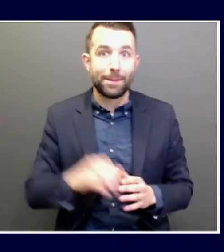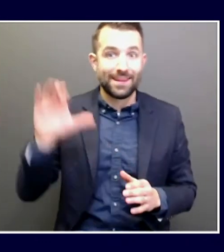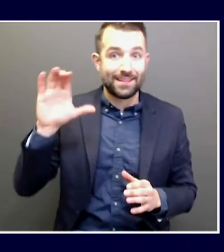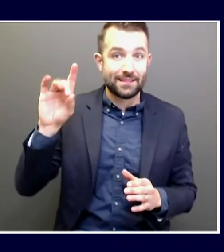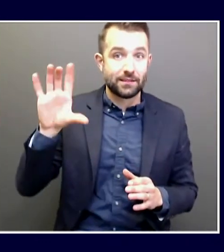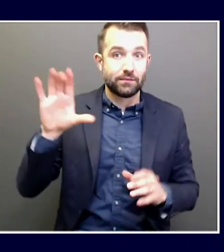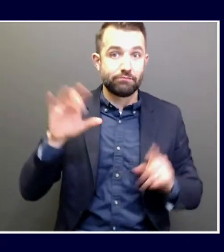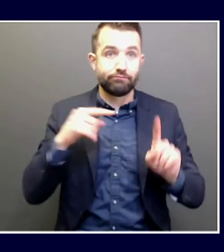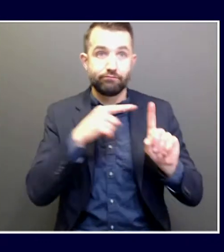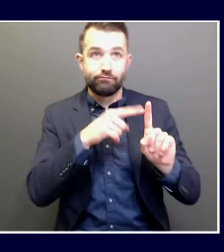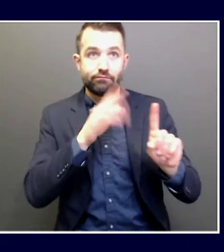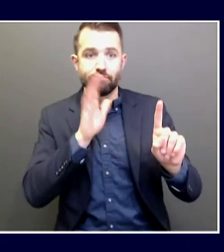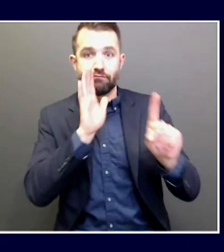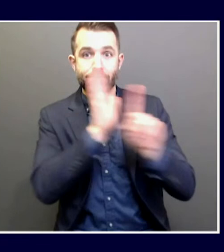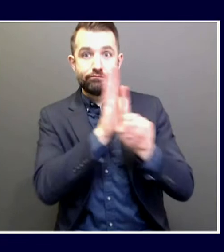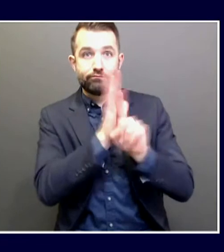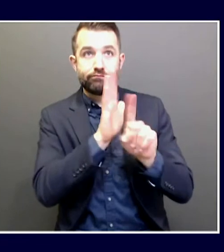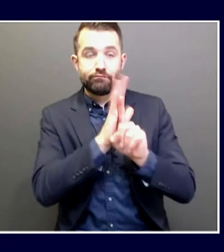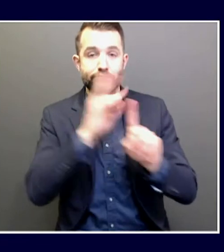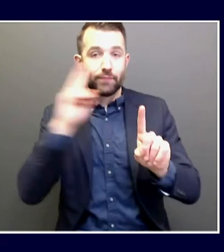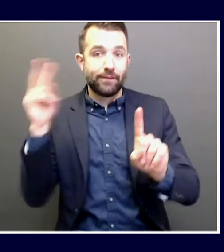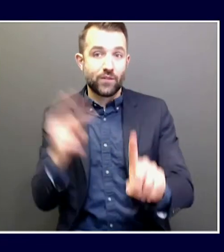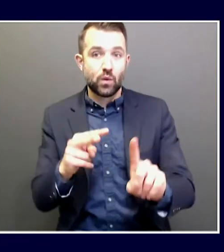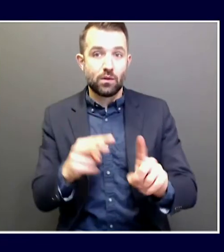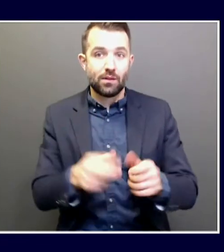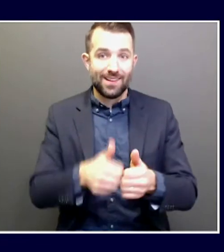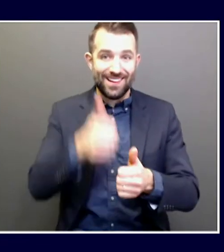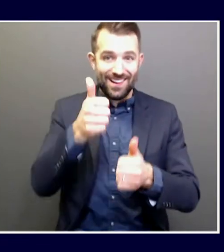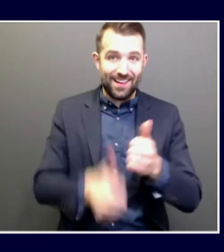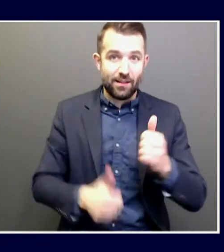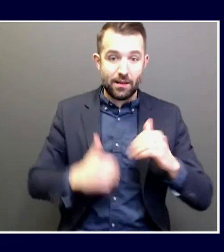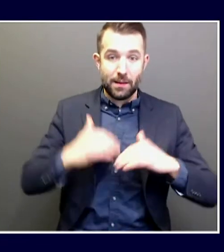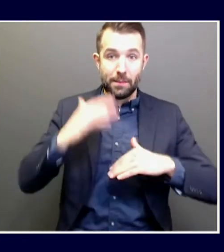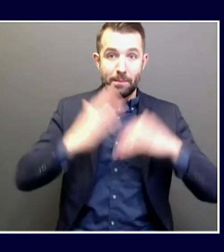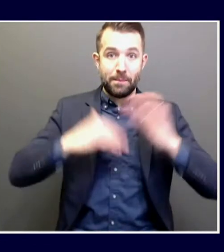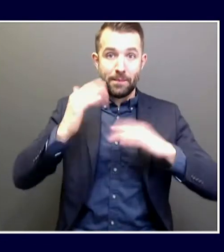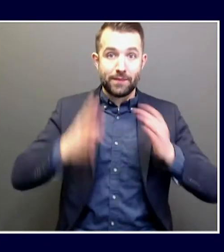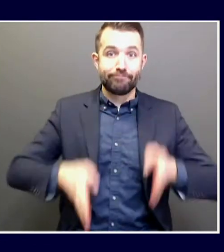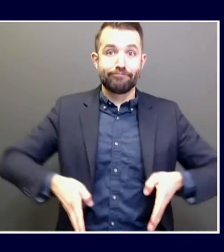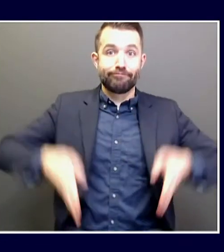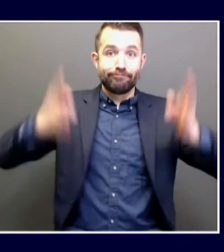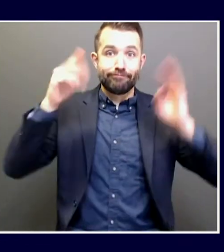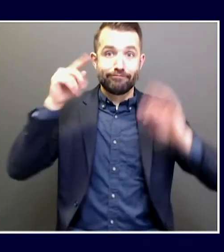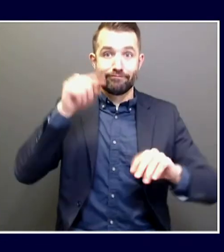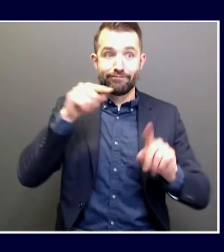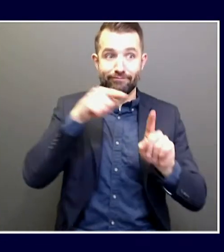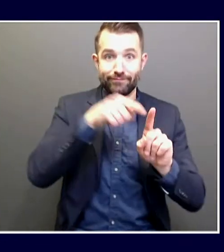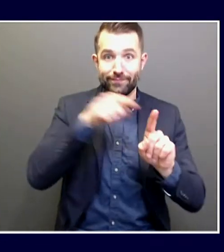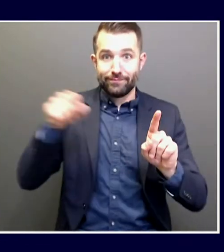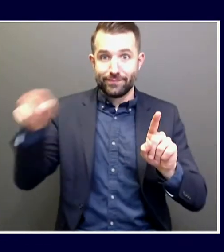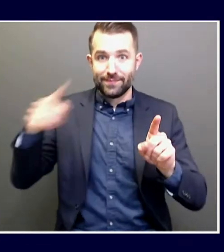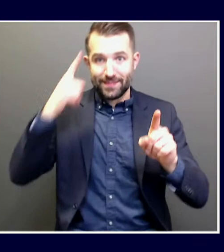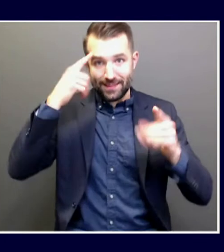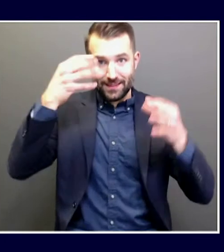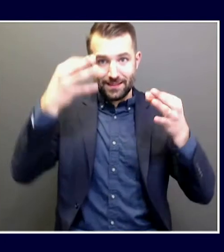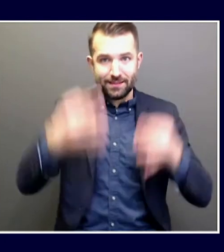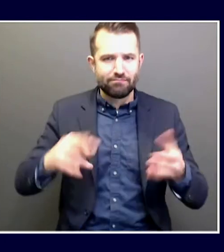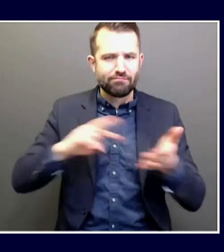the facility to determine when they have reached the point that they consider themselves to be in crisis mode.